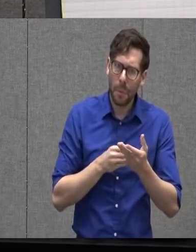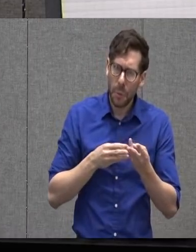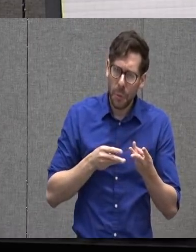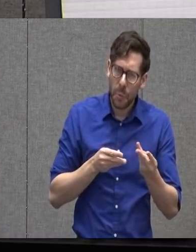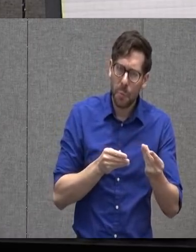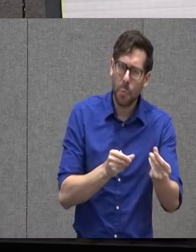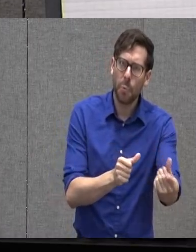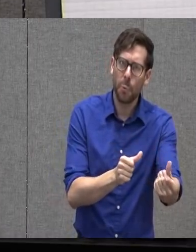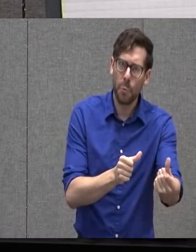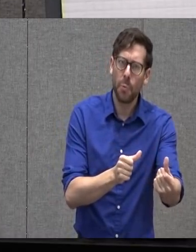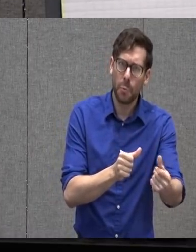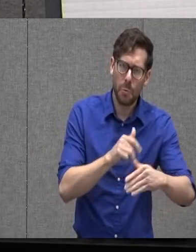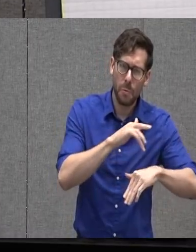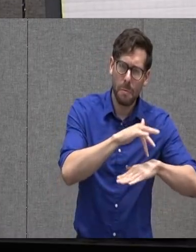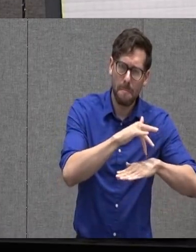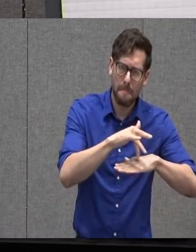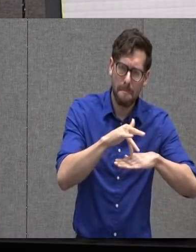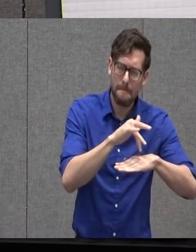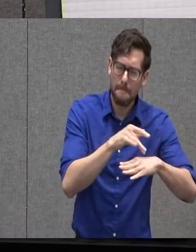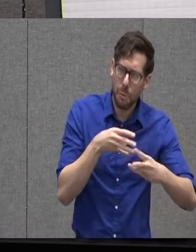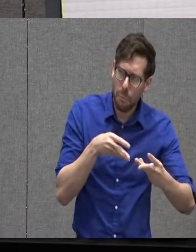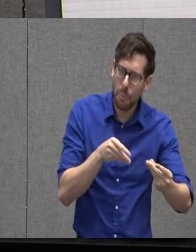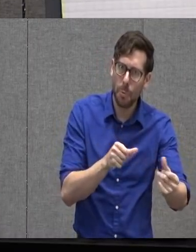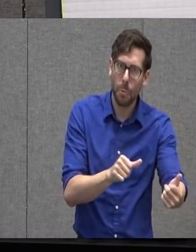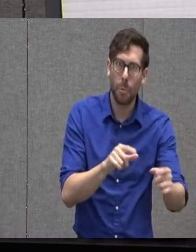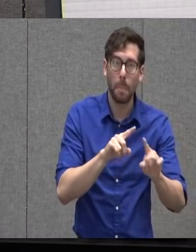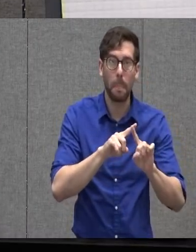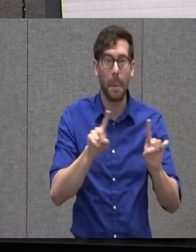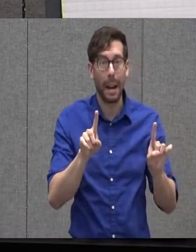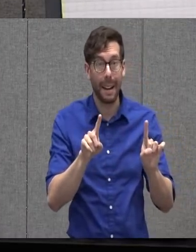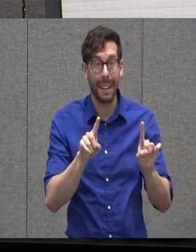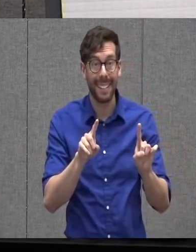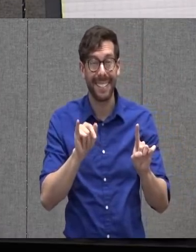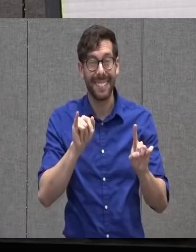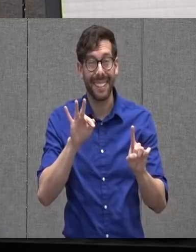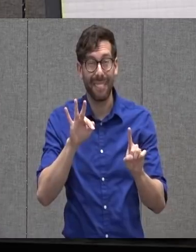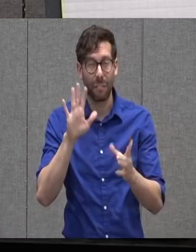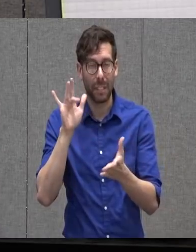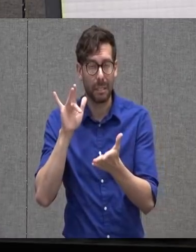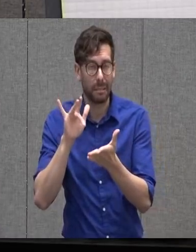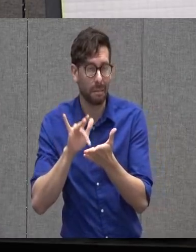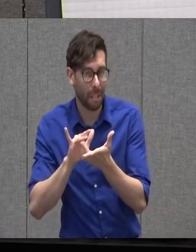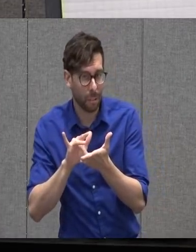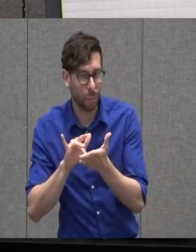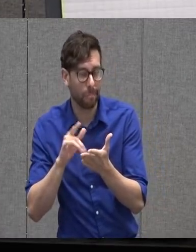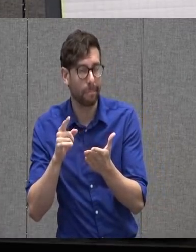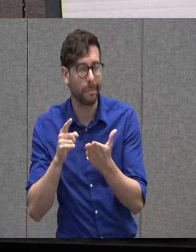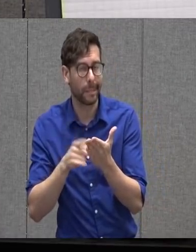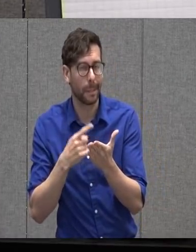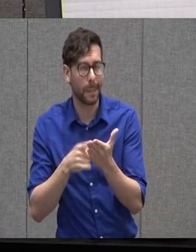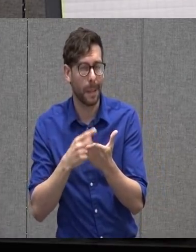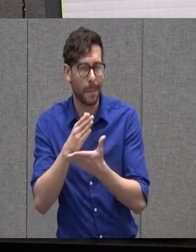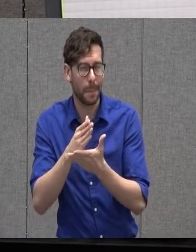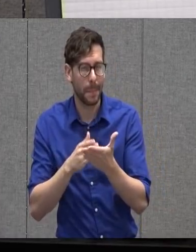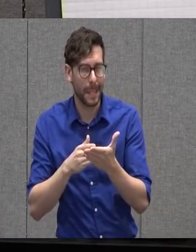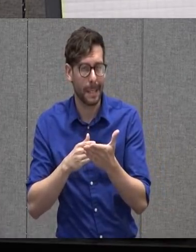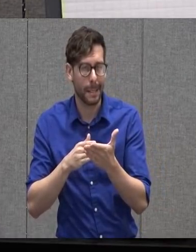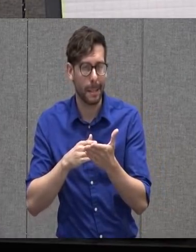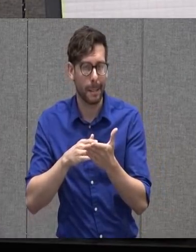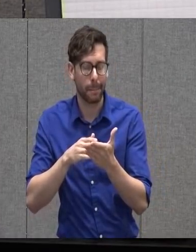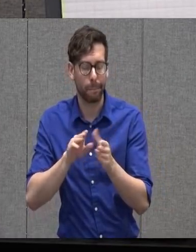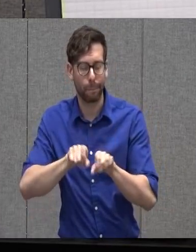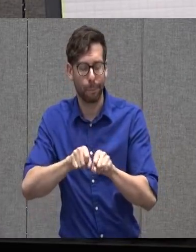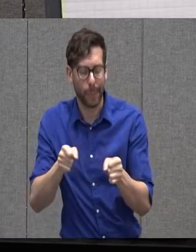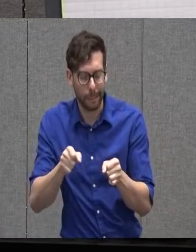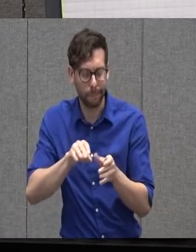get some little pieces to come out of this as well. And so what happens when